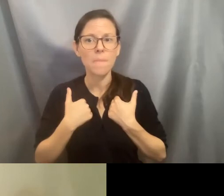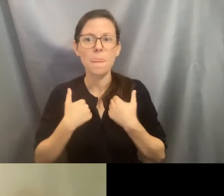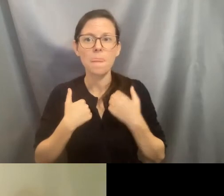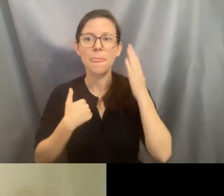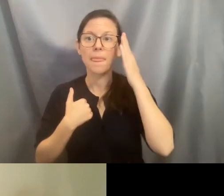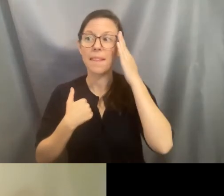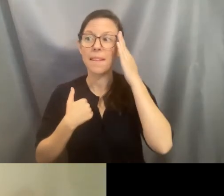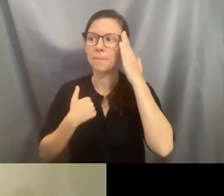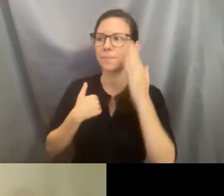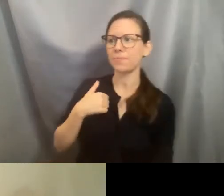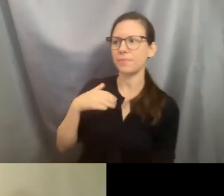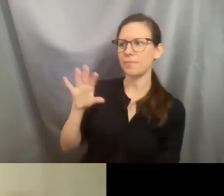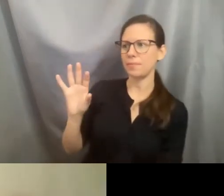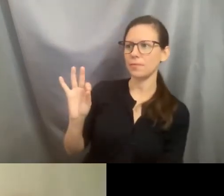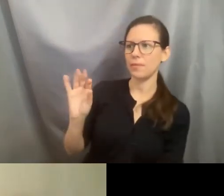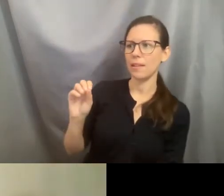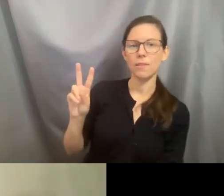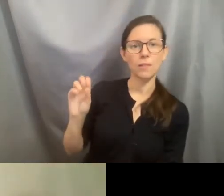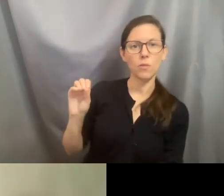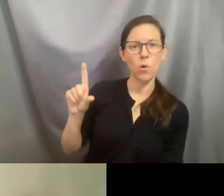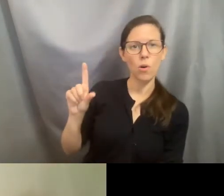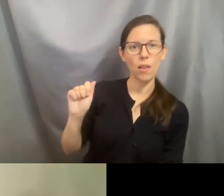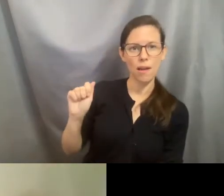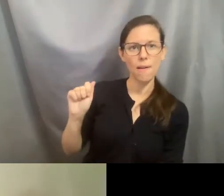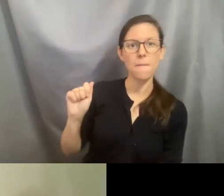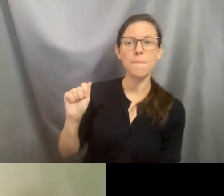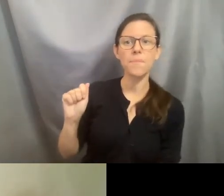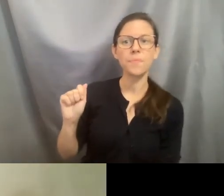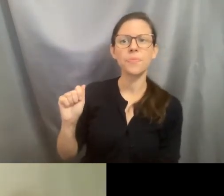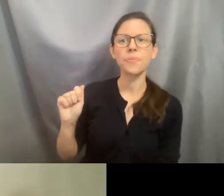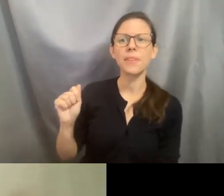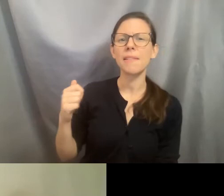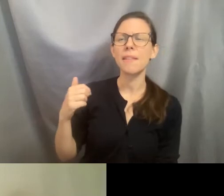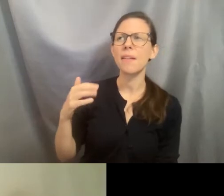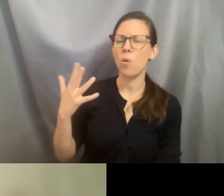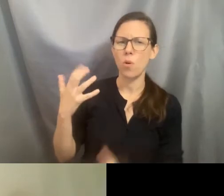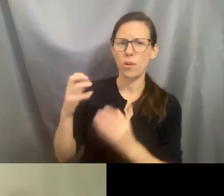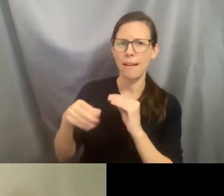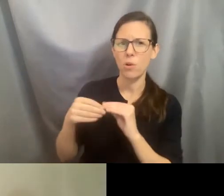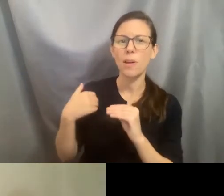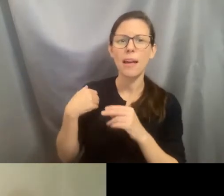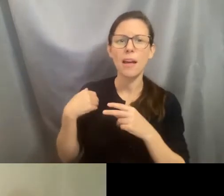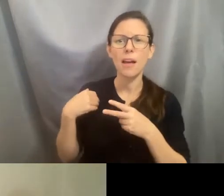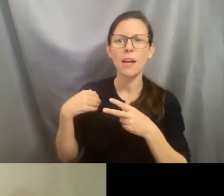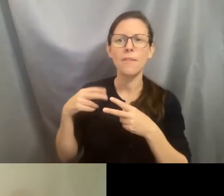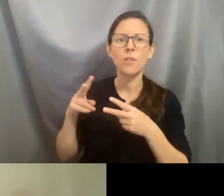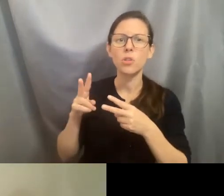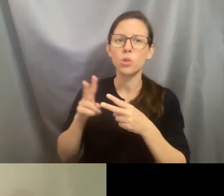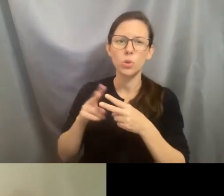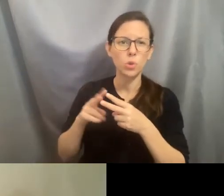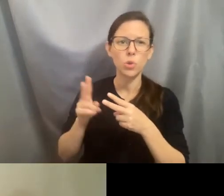So, may I just add one other thing? You know, we have a couple. We have two very dynamic and eloquent